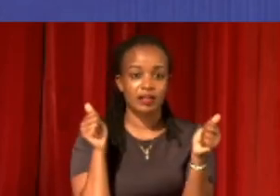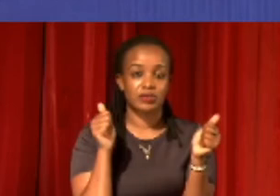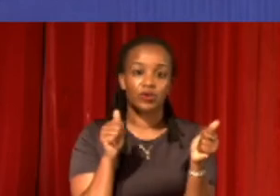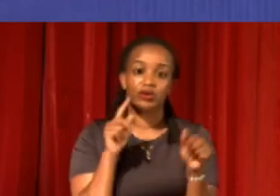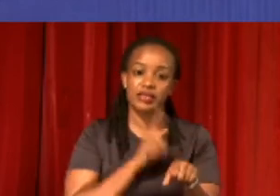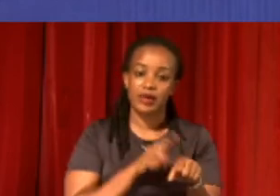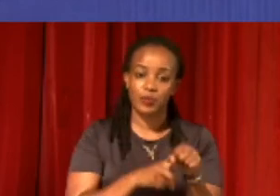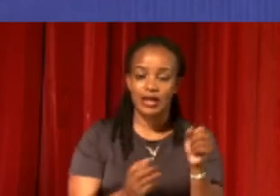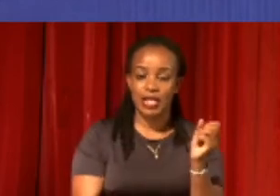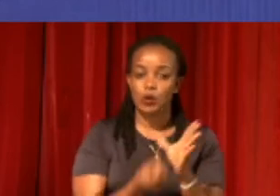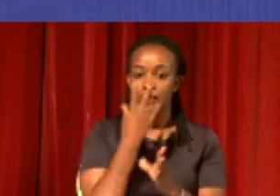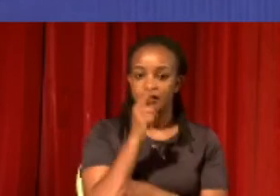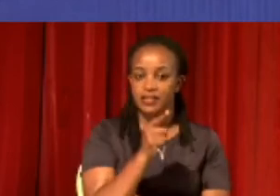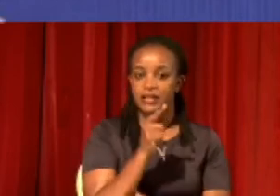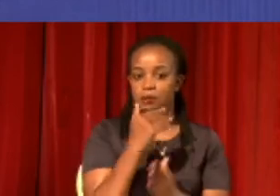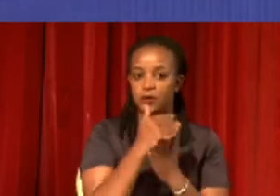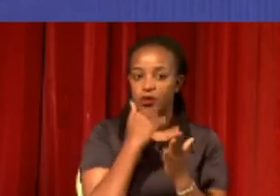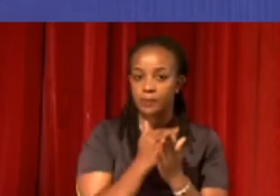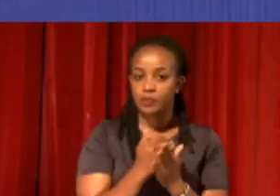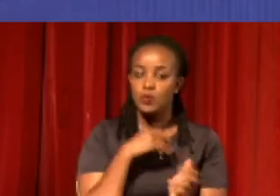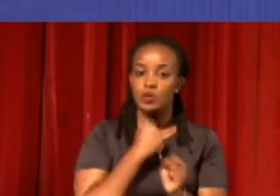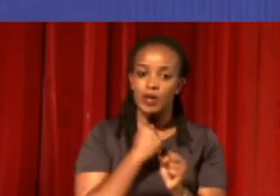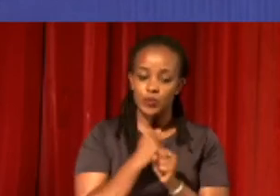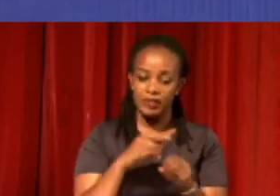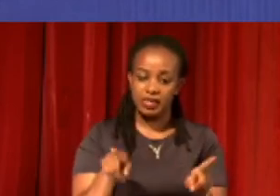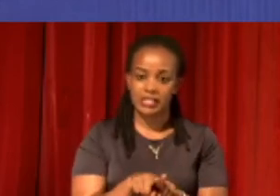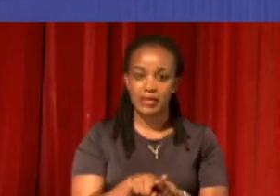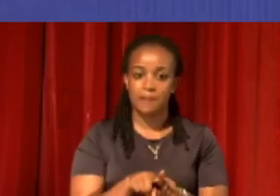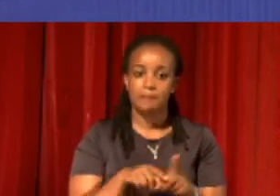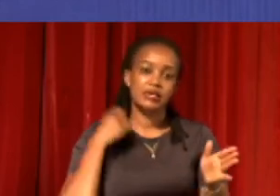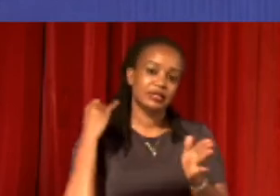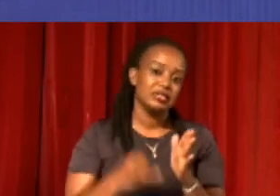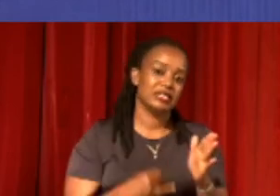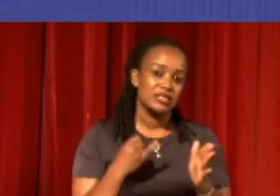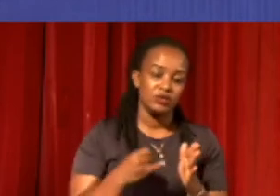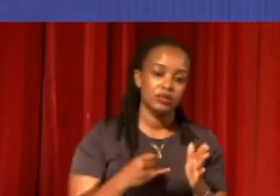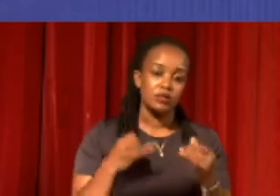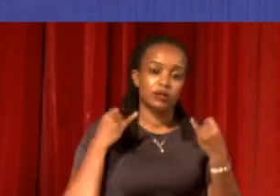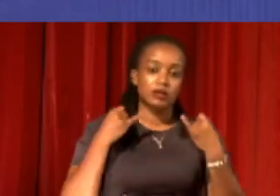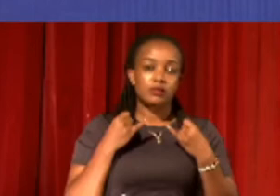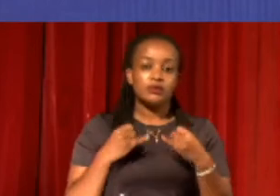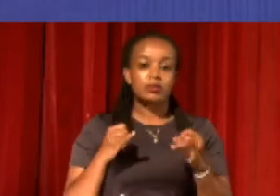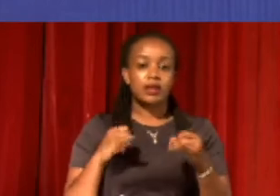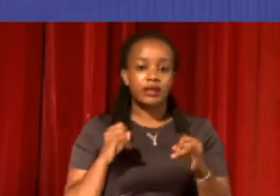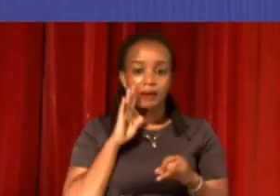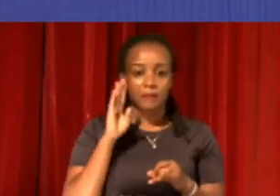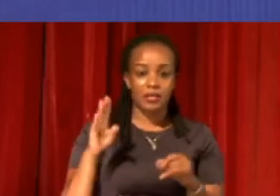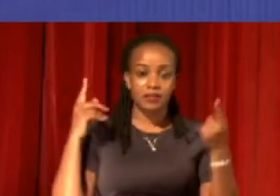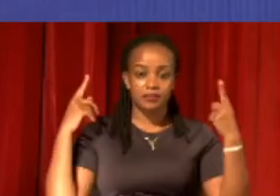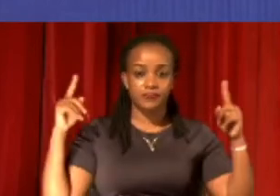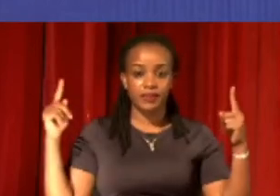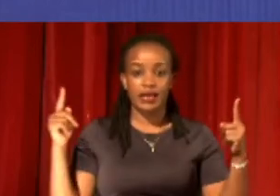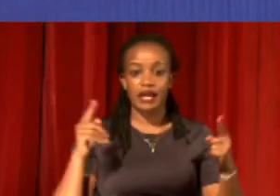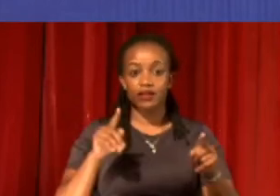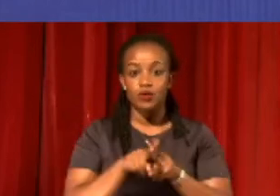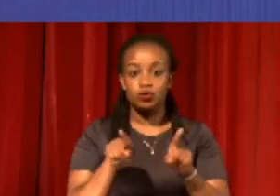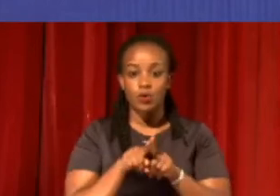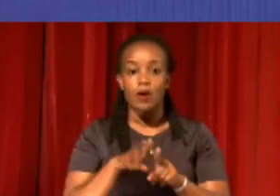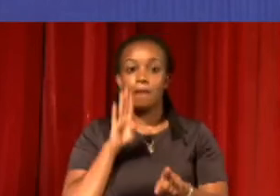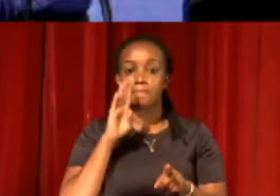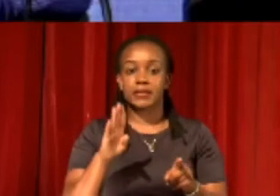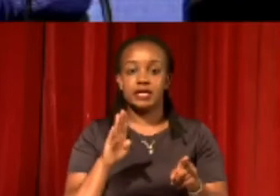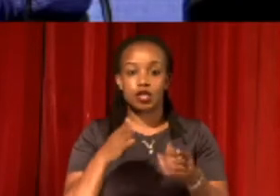program, we shall be working with the same industry to roll out the program. Mm. Because also we want to make it to be as transparent as